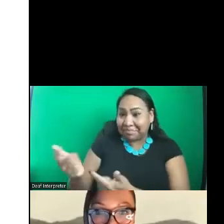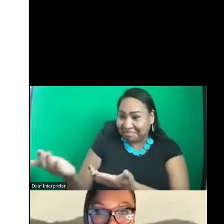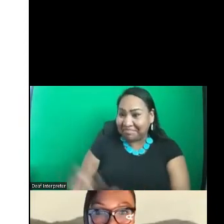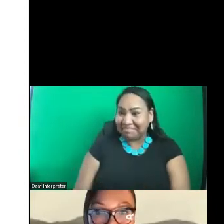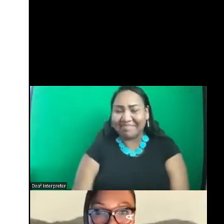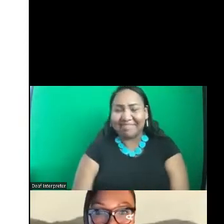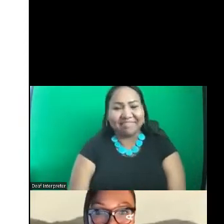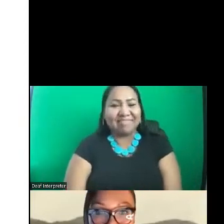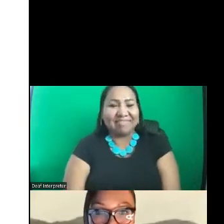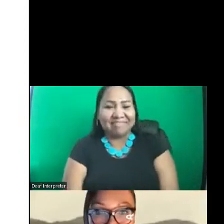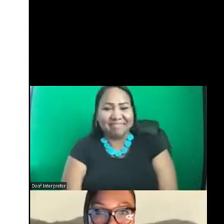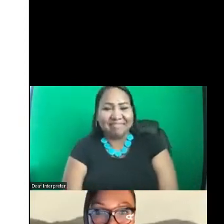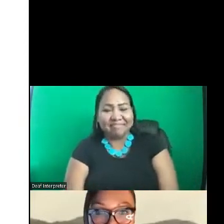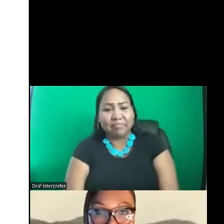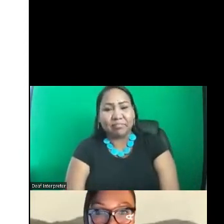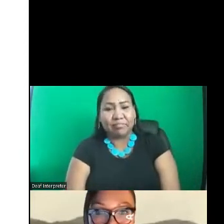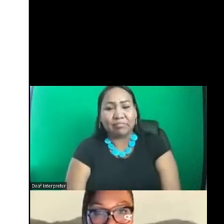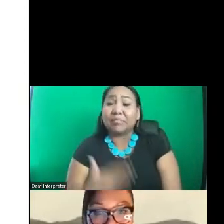Thank you, Teresa.